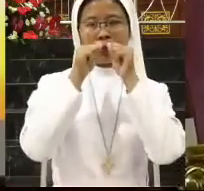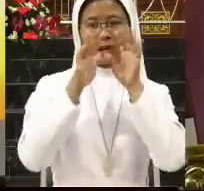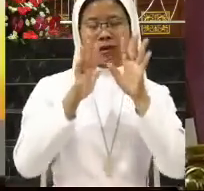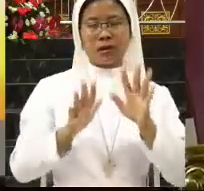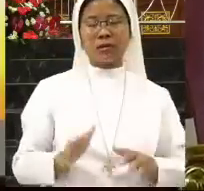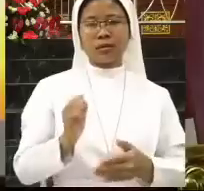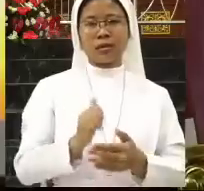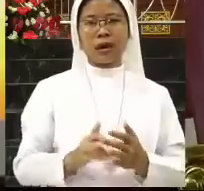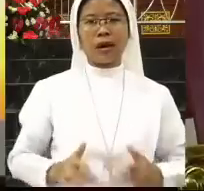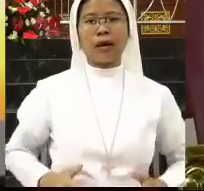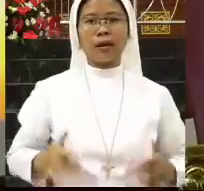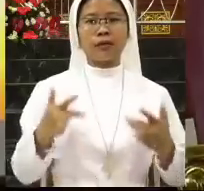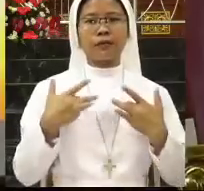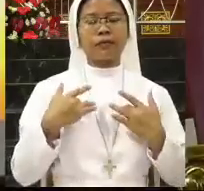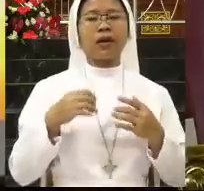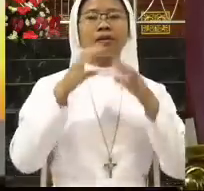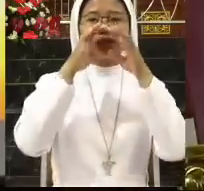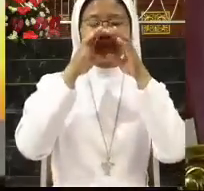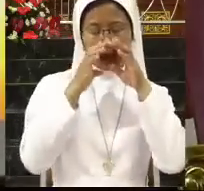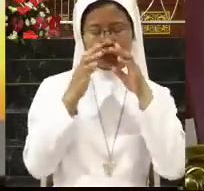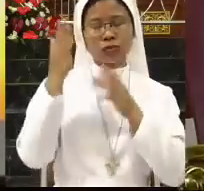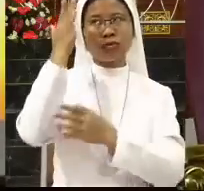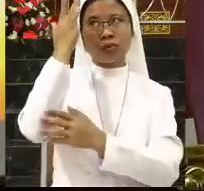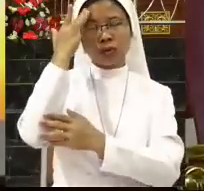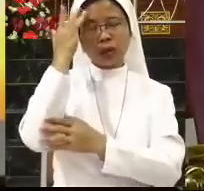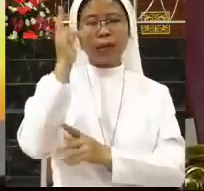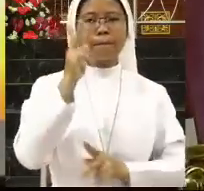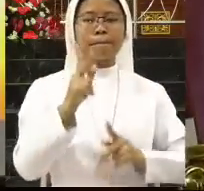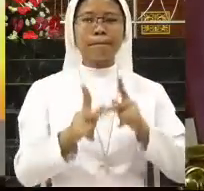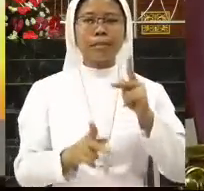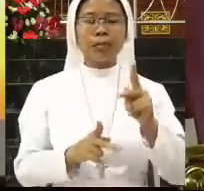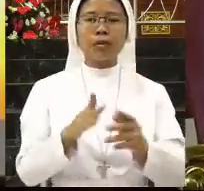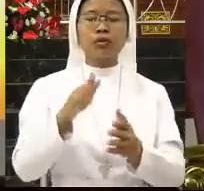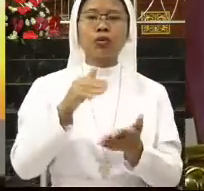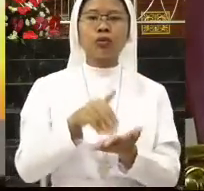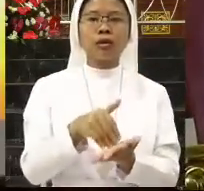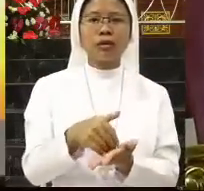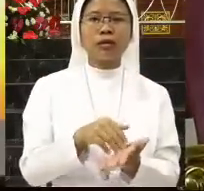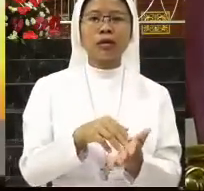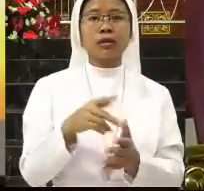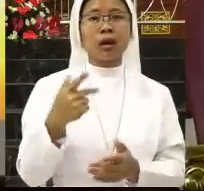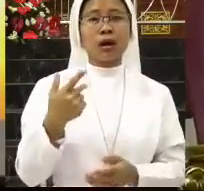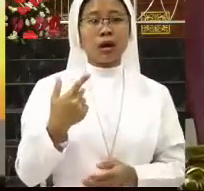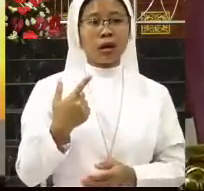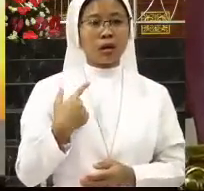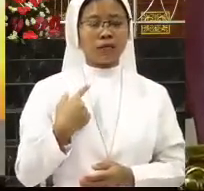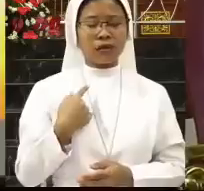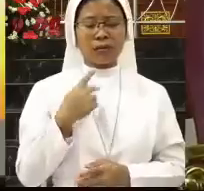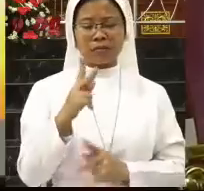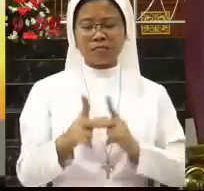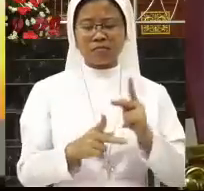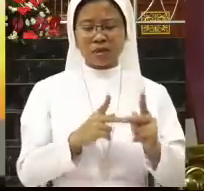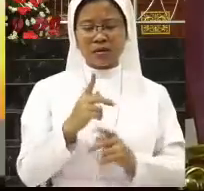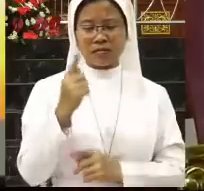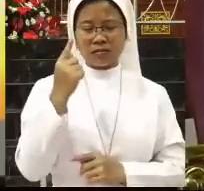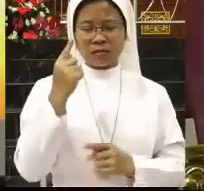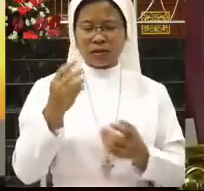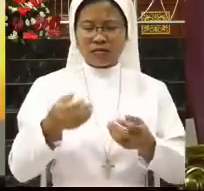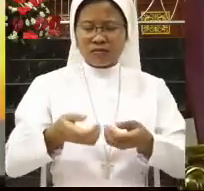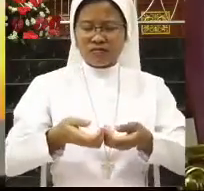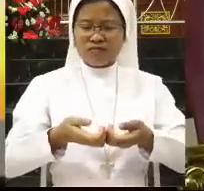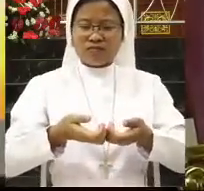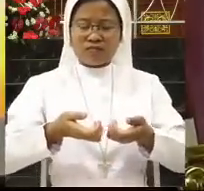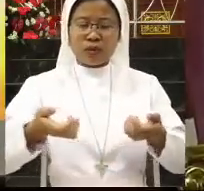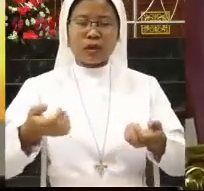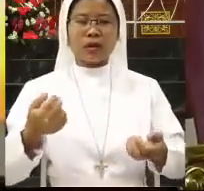And it is sad to know that human frailty often tears people apart, tears us apart,